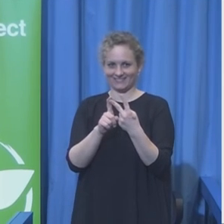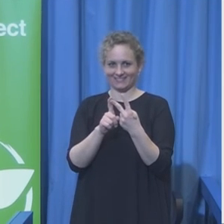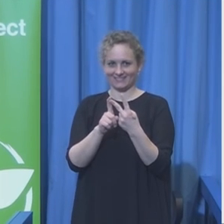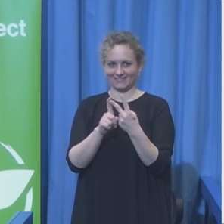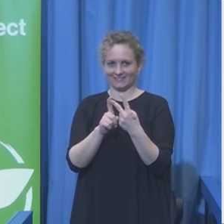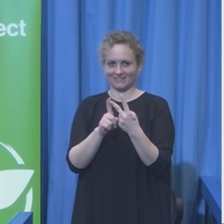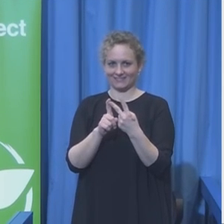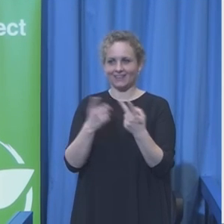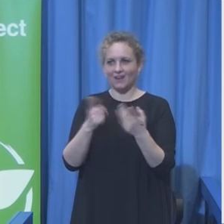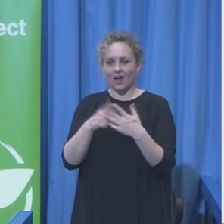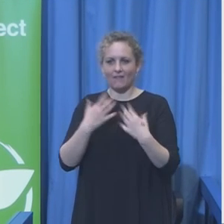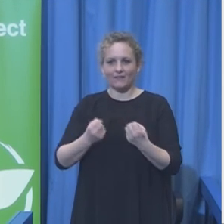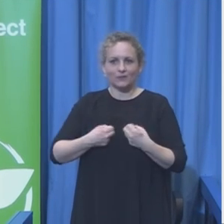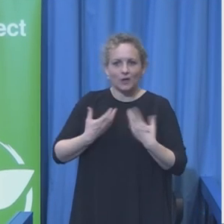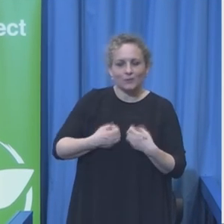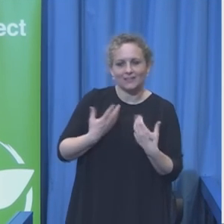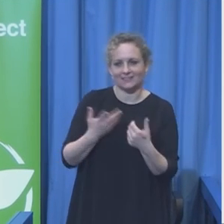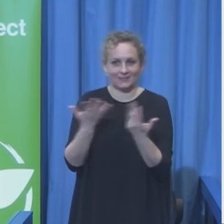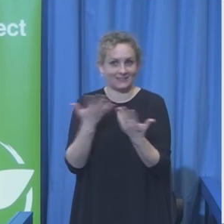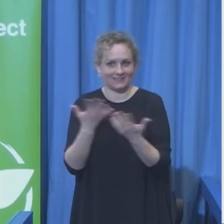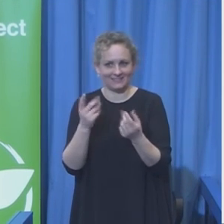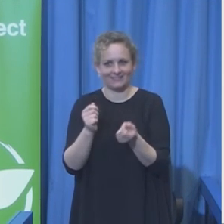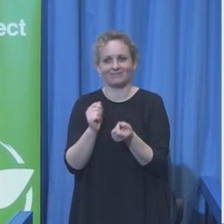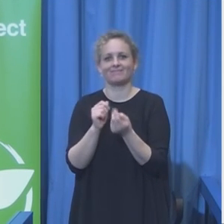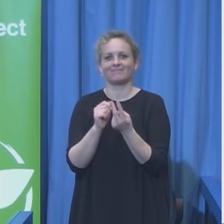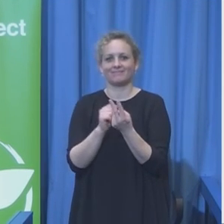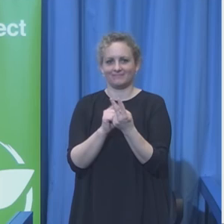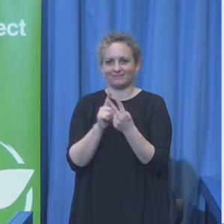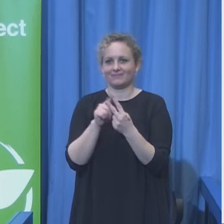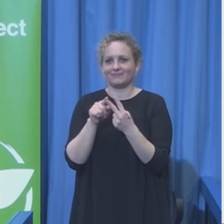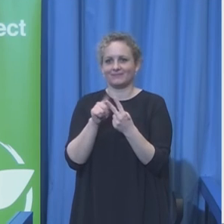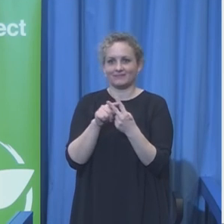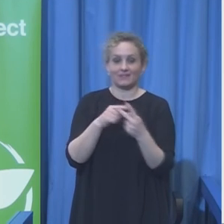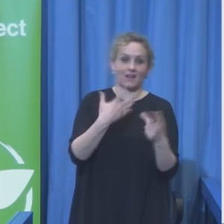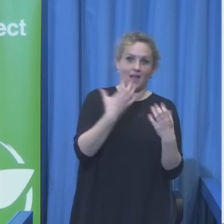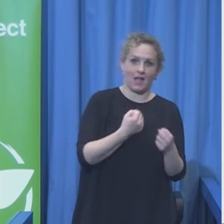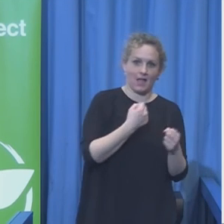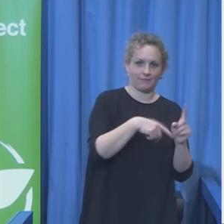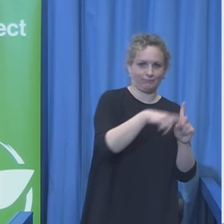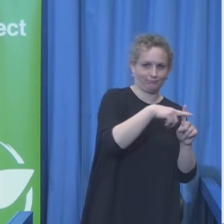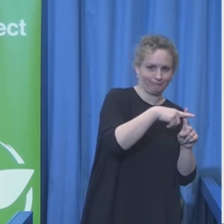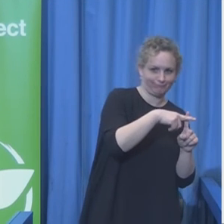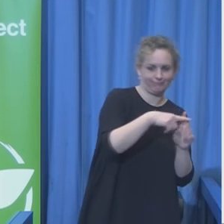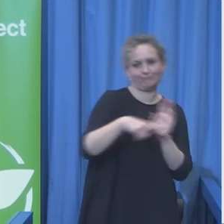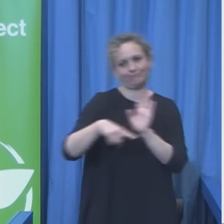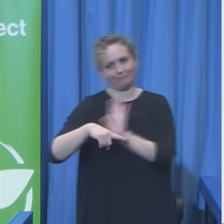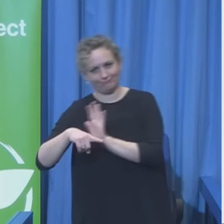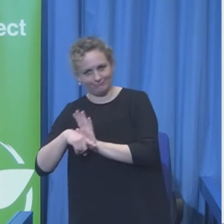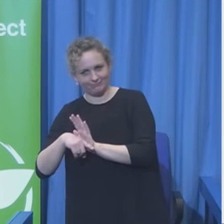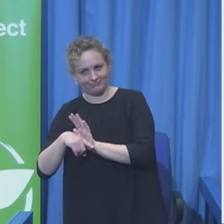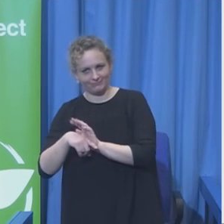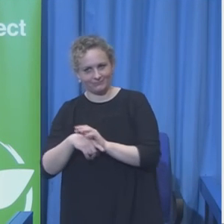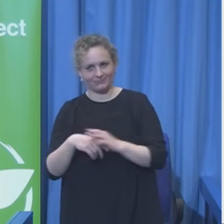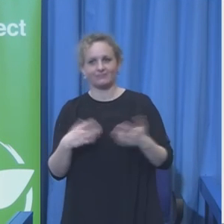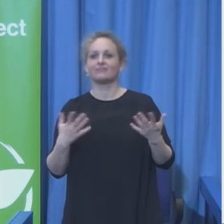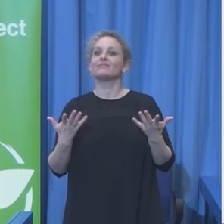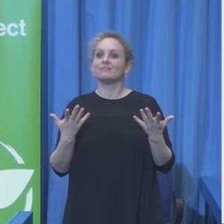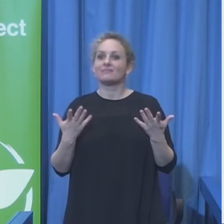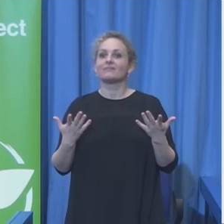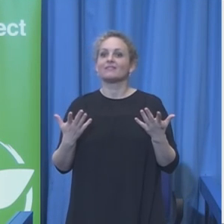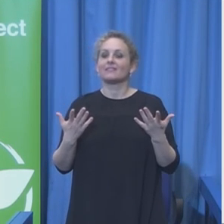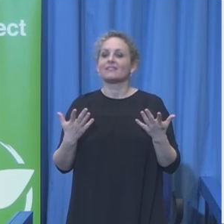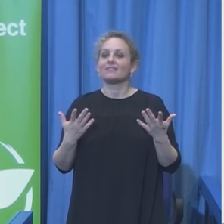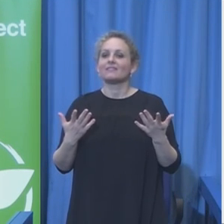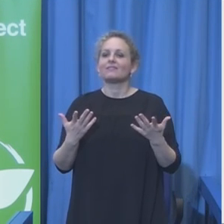Fairy tales have two effects. Positive, negative, depends. Fairy tales talk about dreams. Dreams can